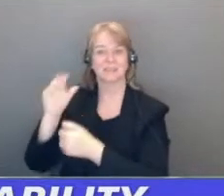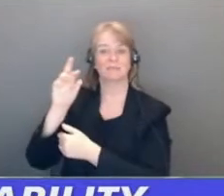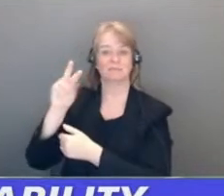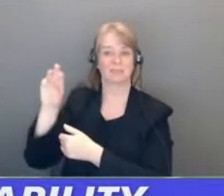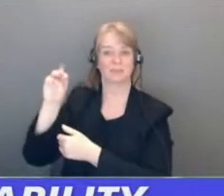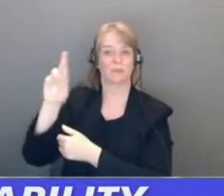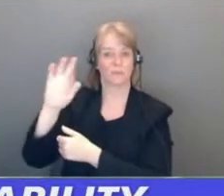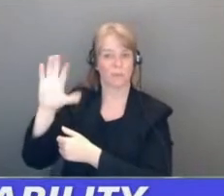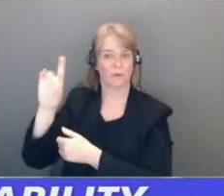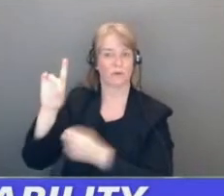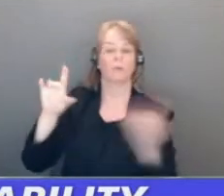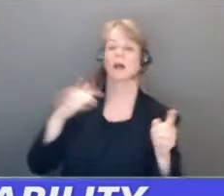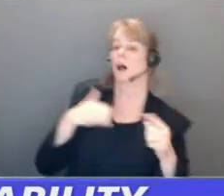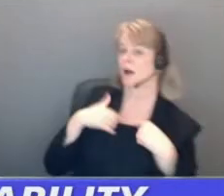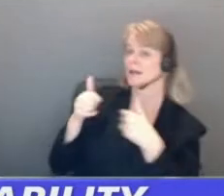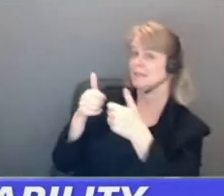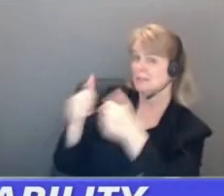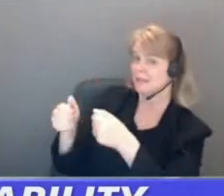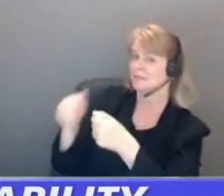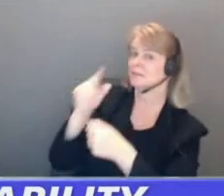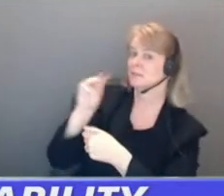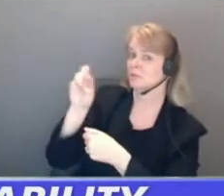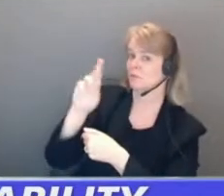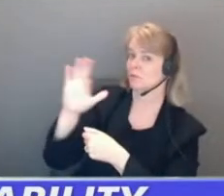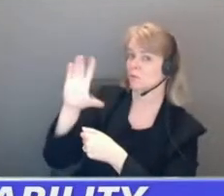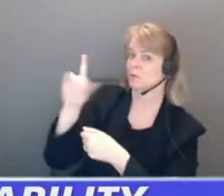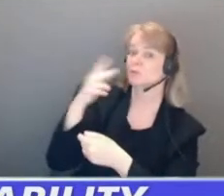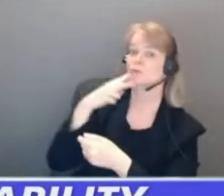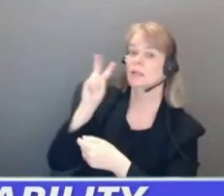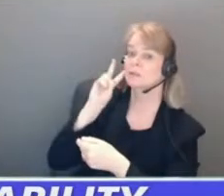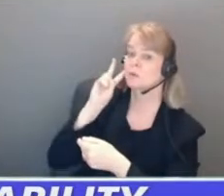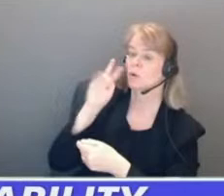it. And I wrote